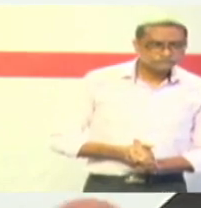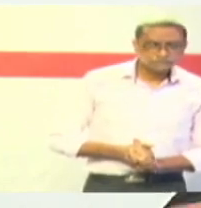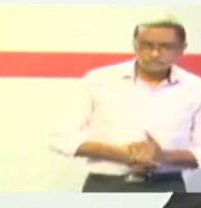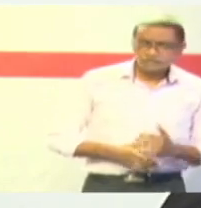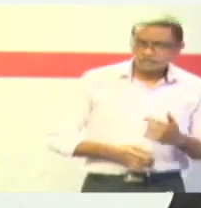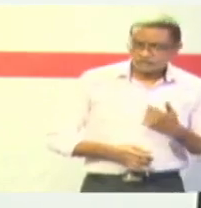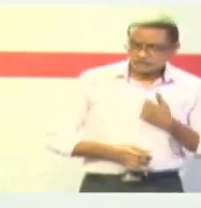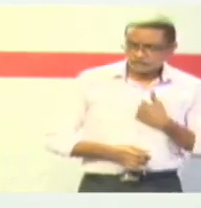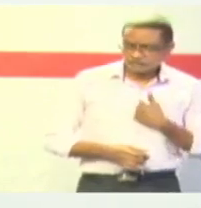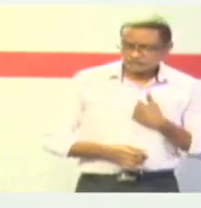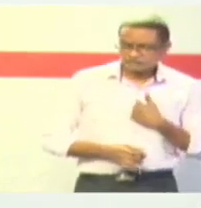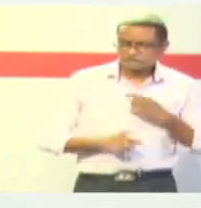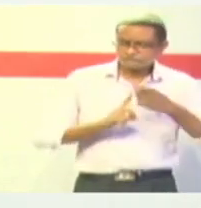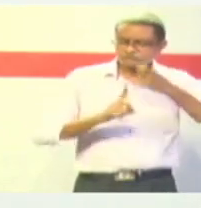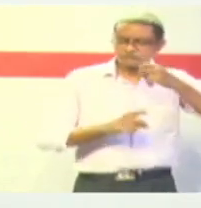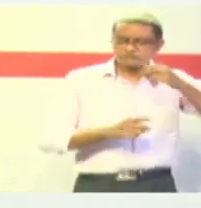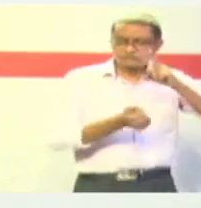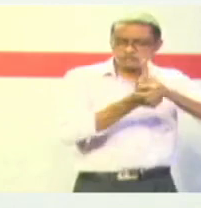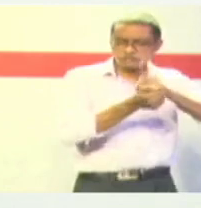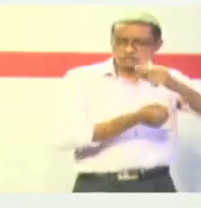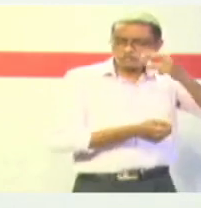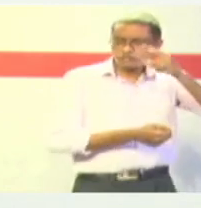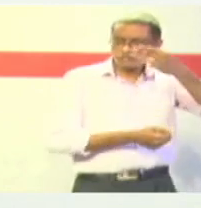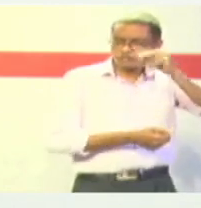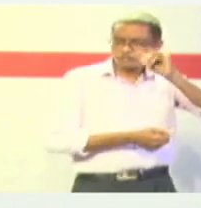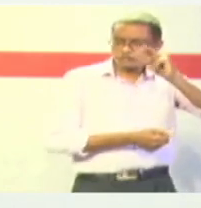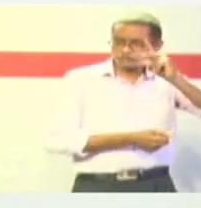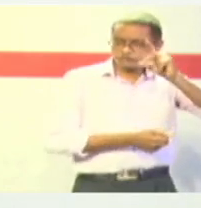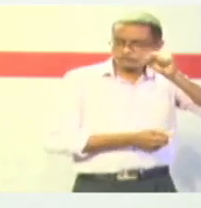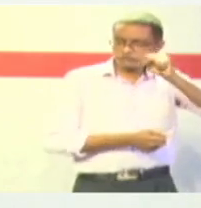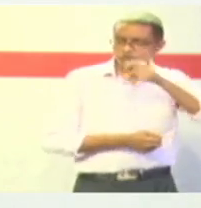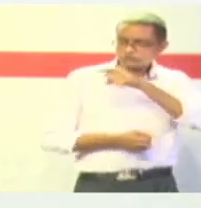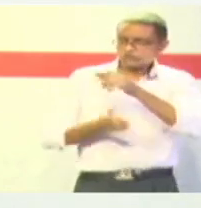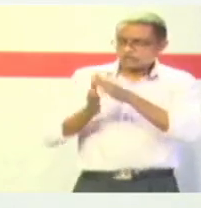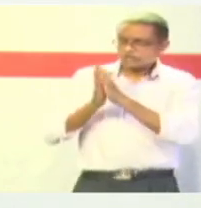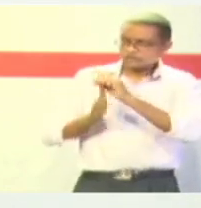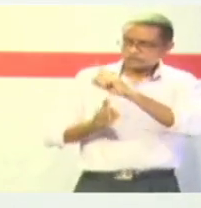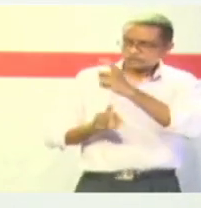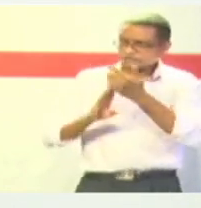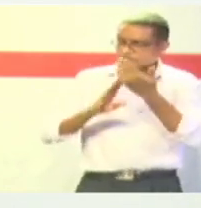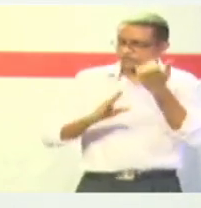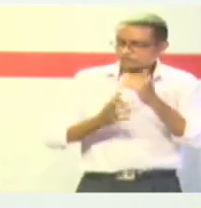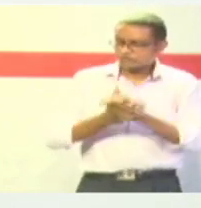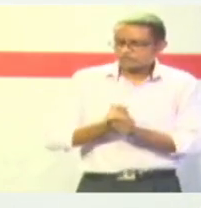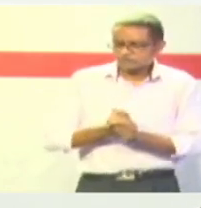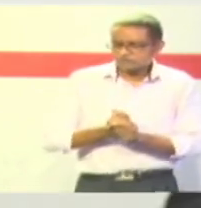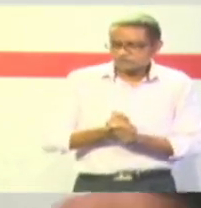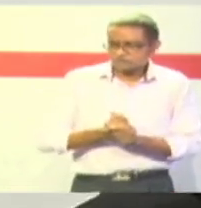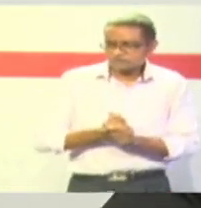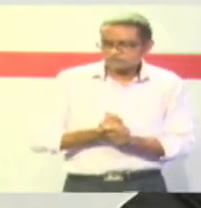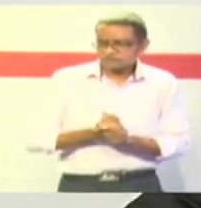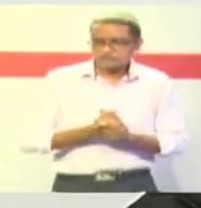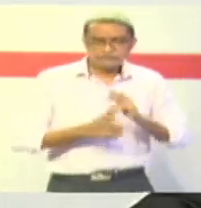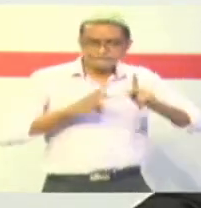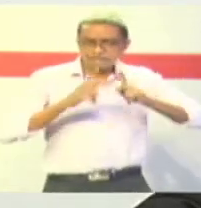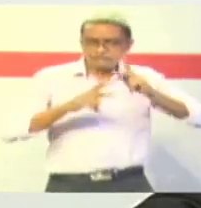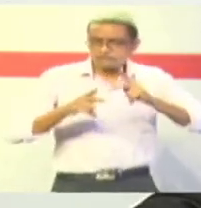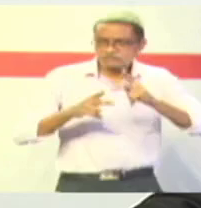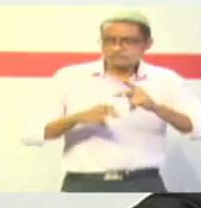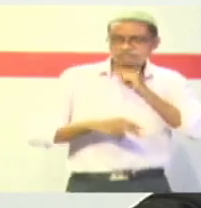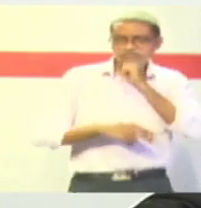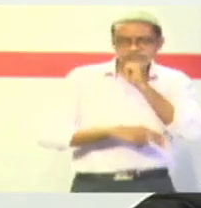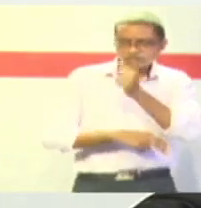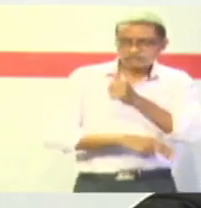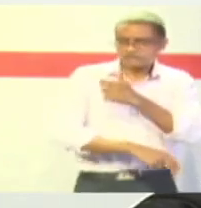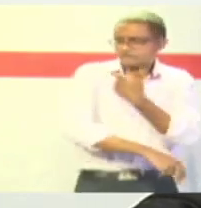I think I have from Dr. Hines some information when you asked the question last that those persons were